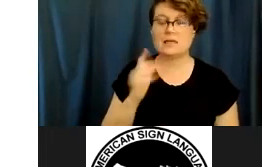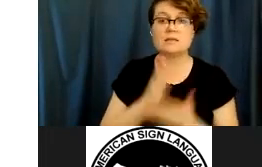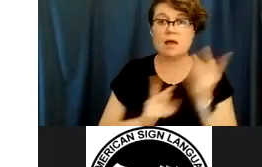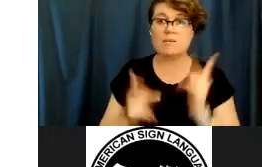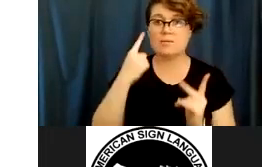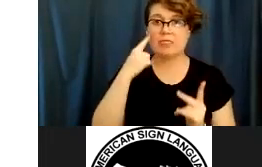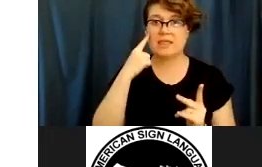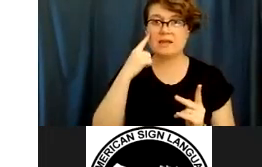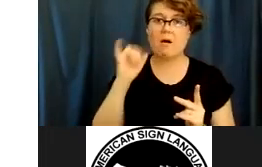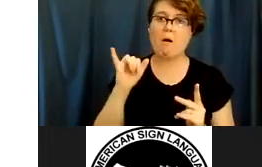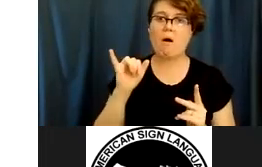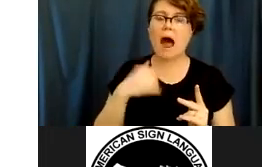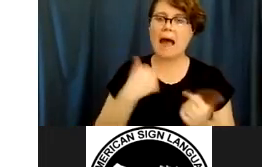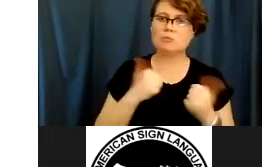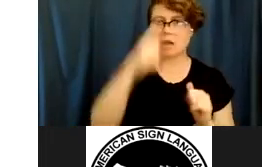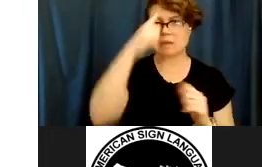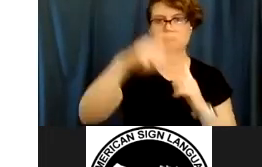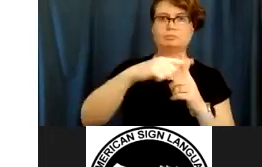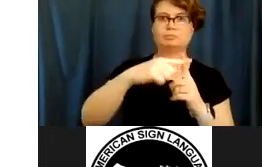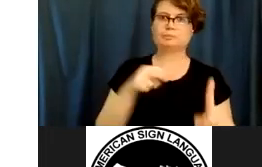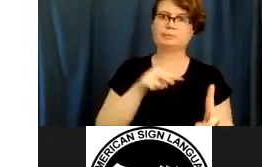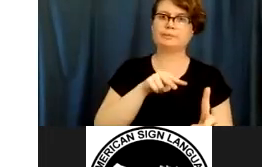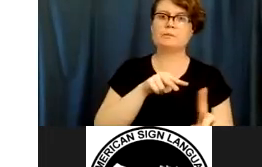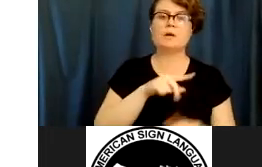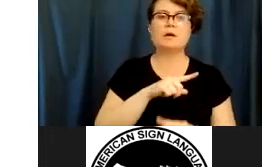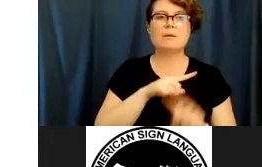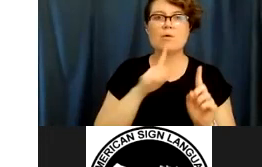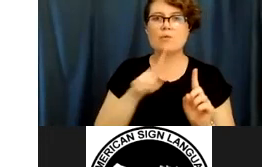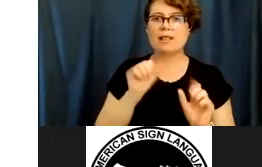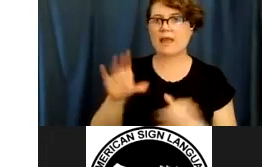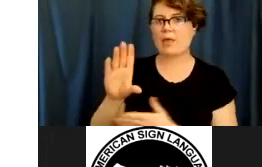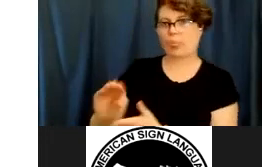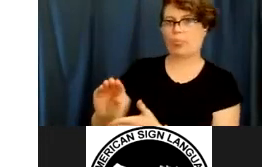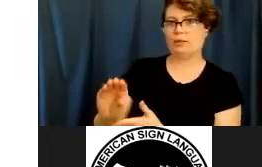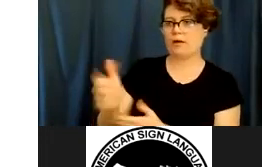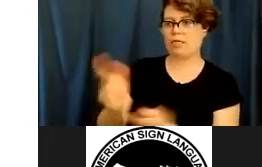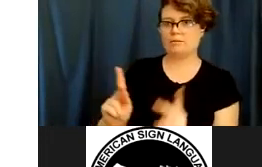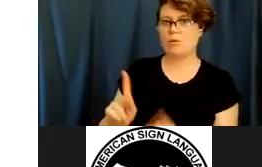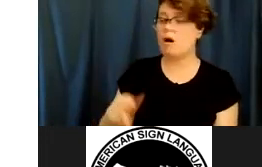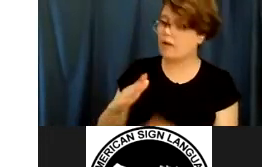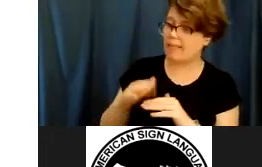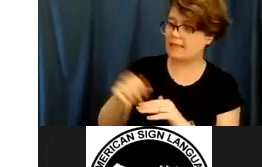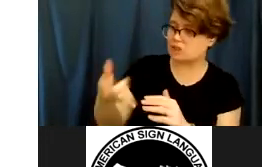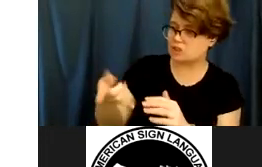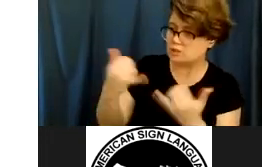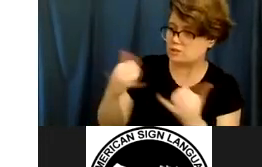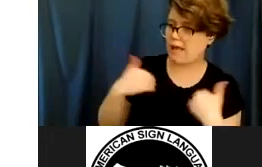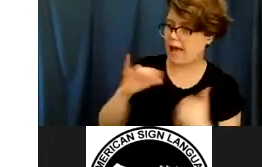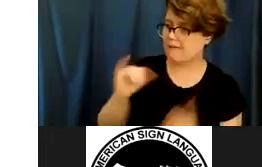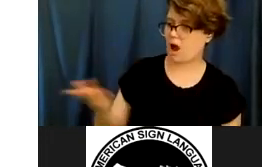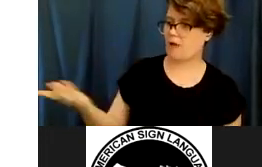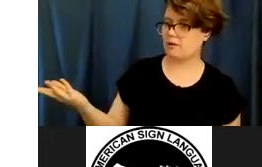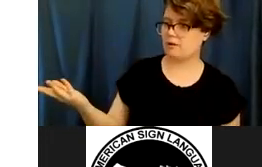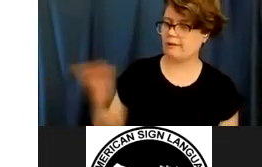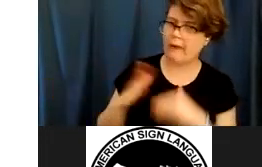glass half full, it can be very invalidating. Well, at least you still have a job, right? At least you